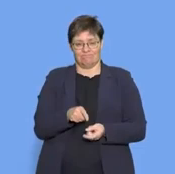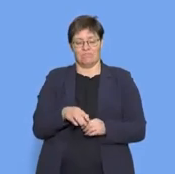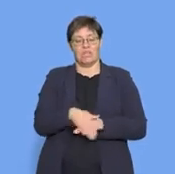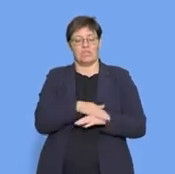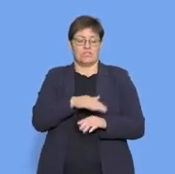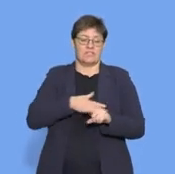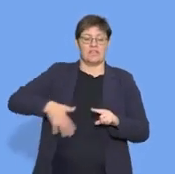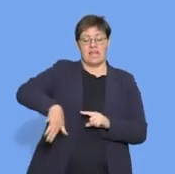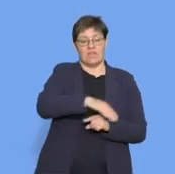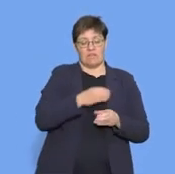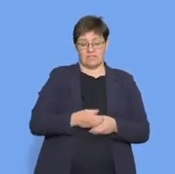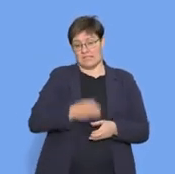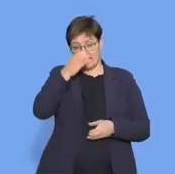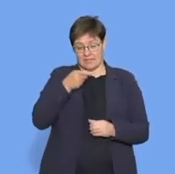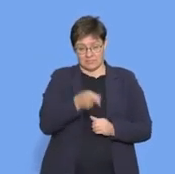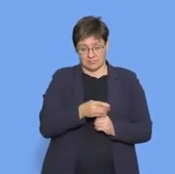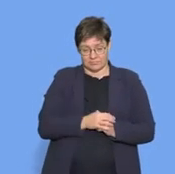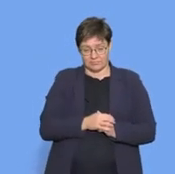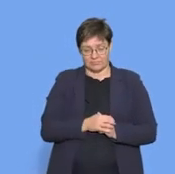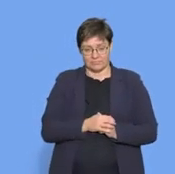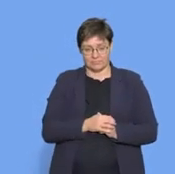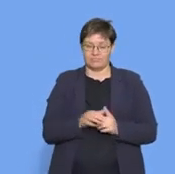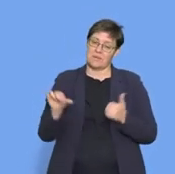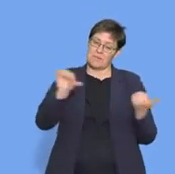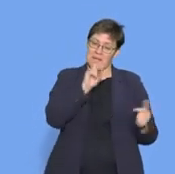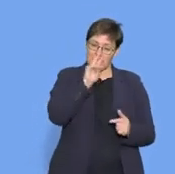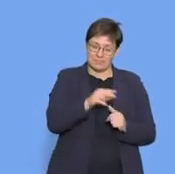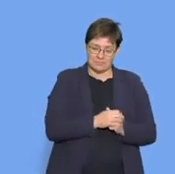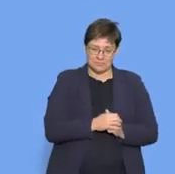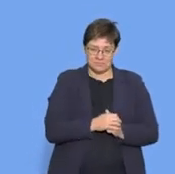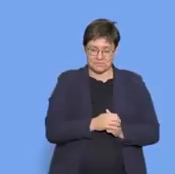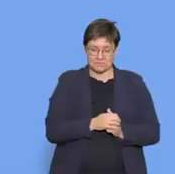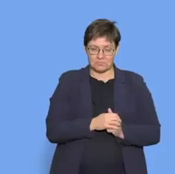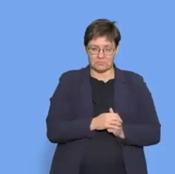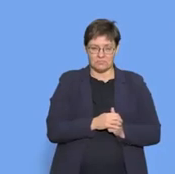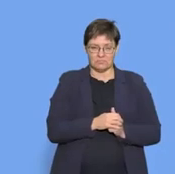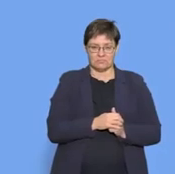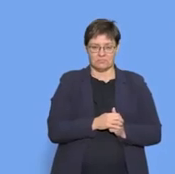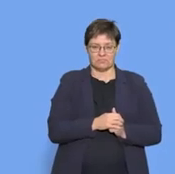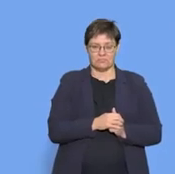that is the surface area of a cylinder. Let's go back to the board.